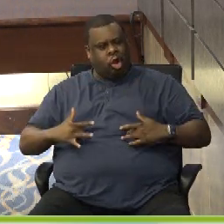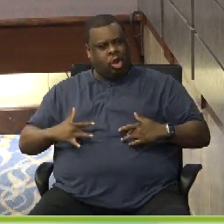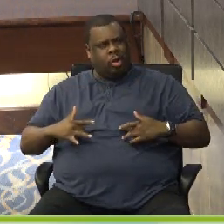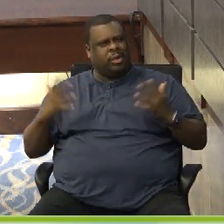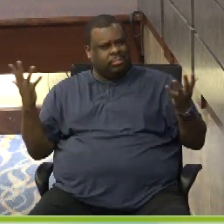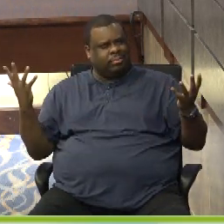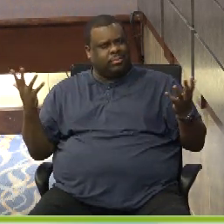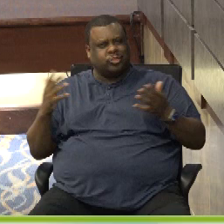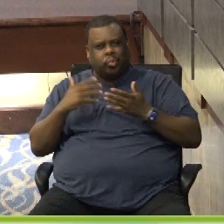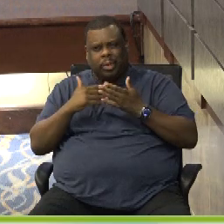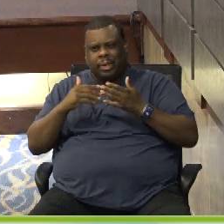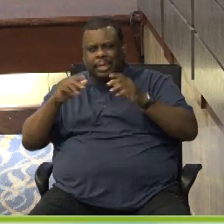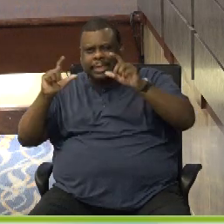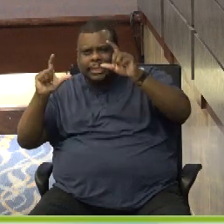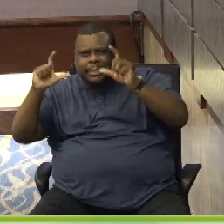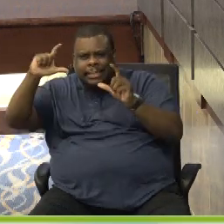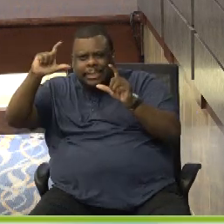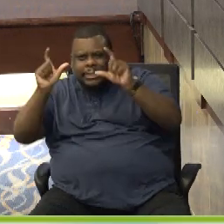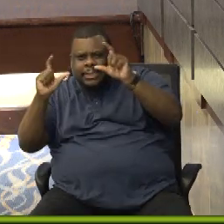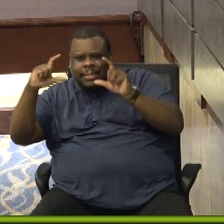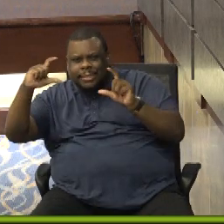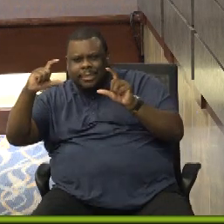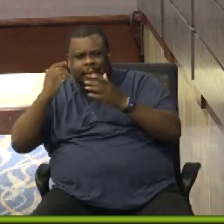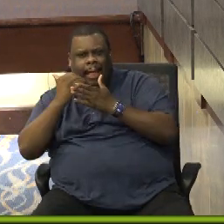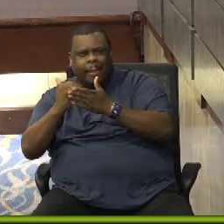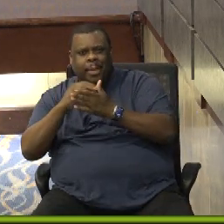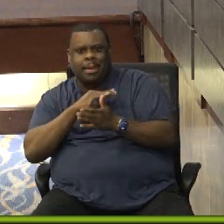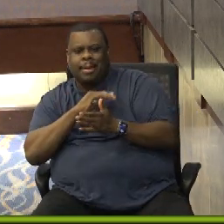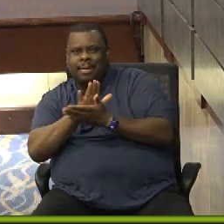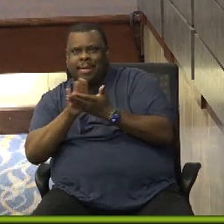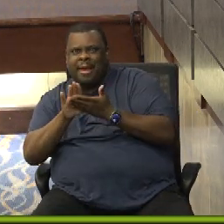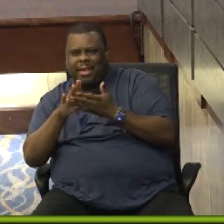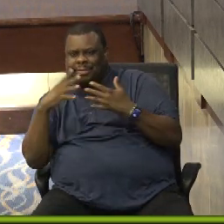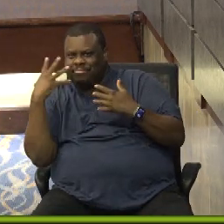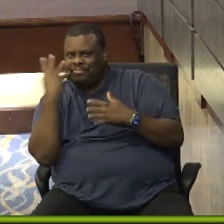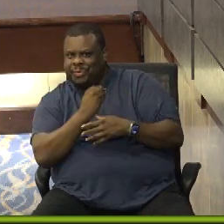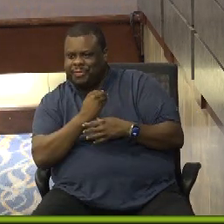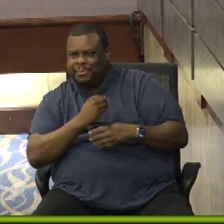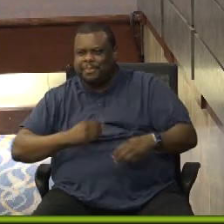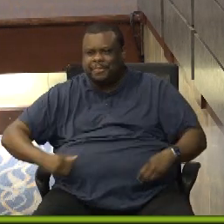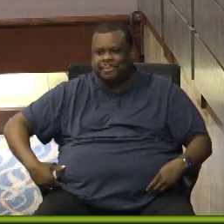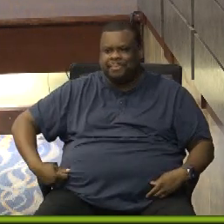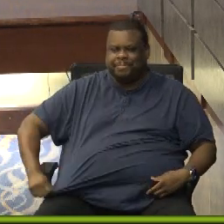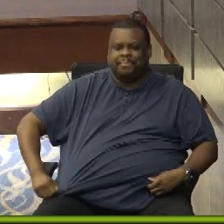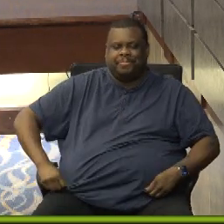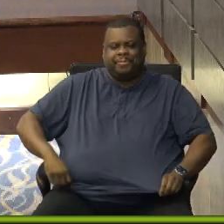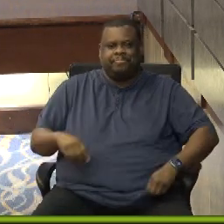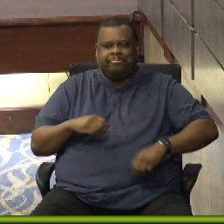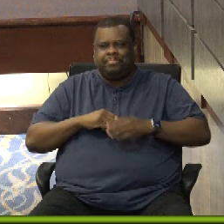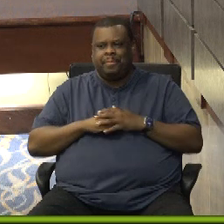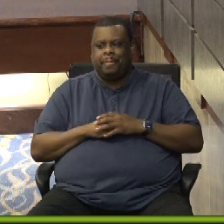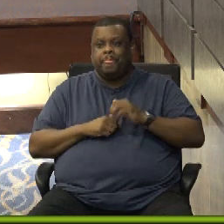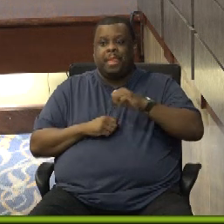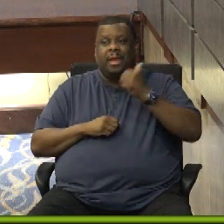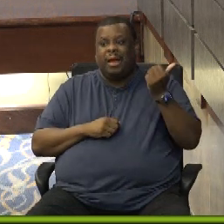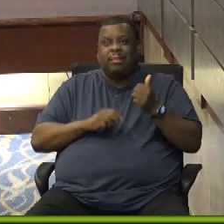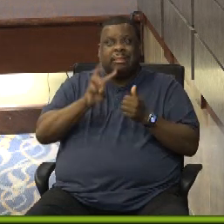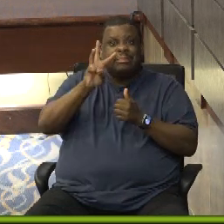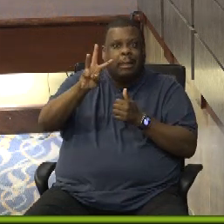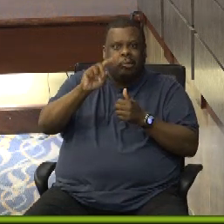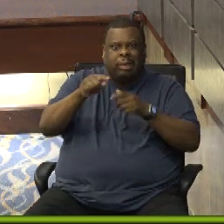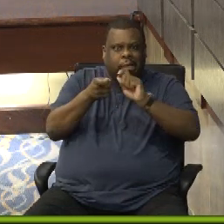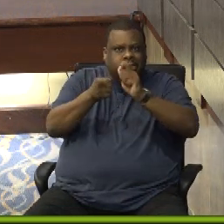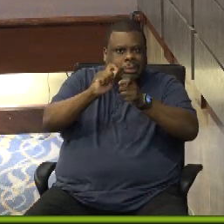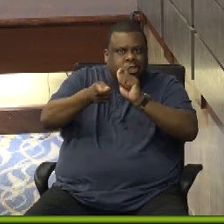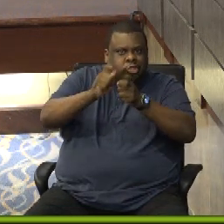crops help to emphasize those attributes. We also feel like it could be fun to play around with the Flying W and how it connects to